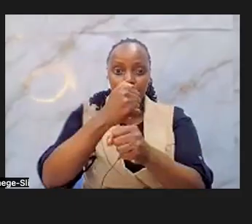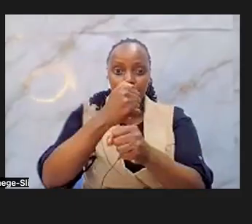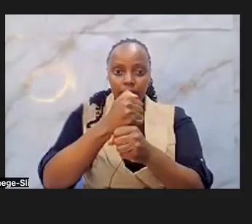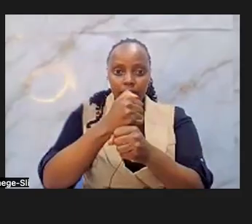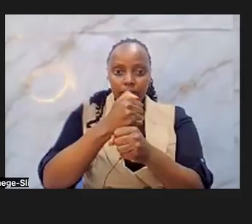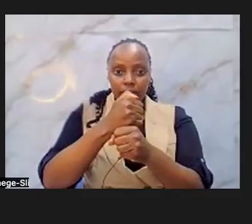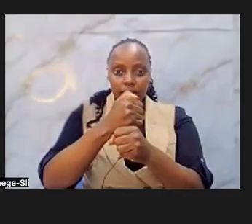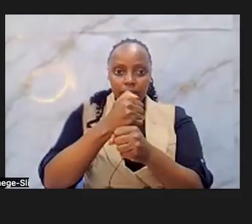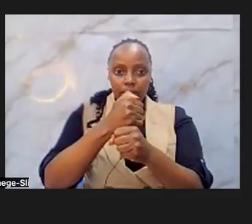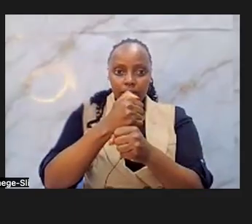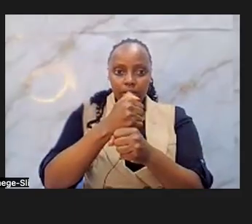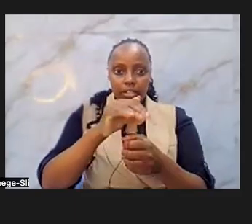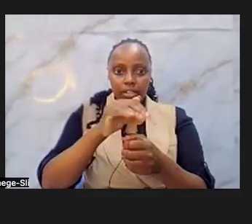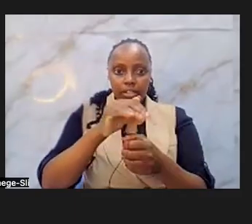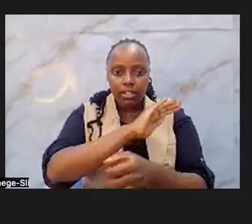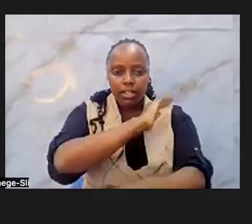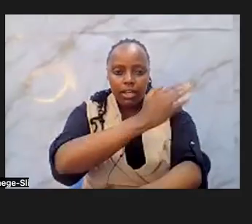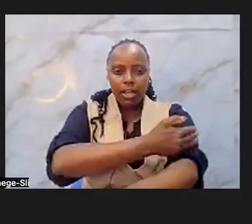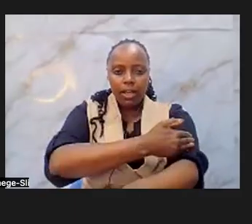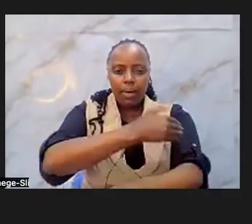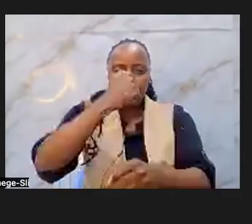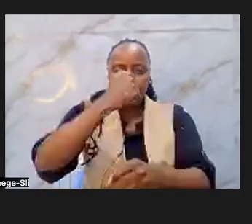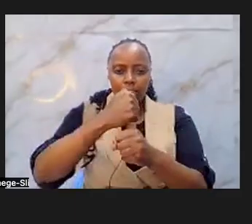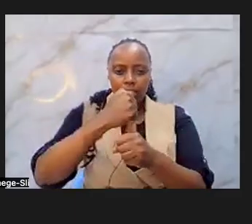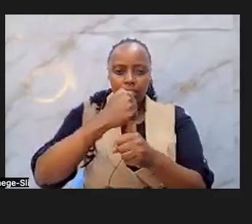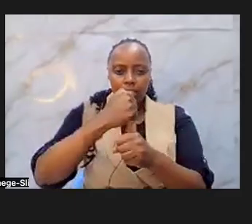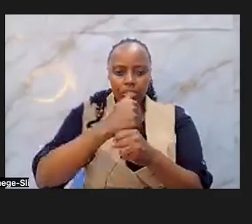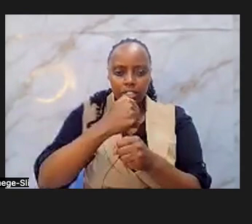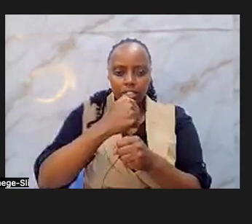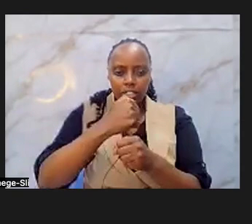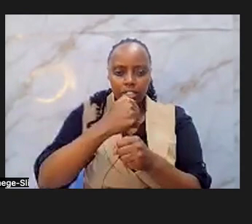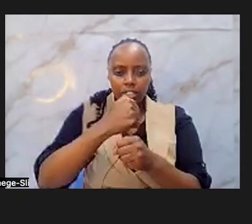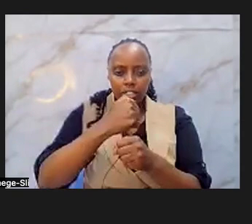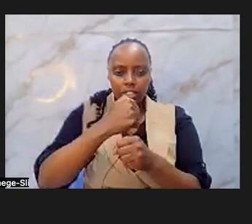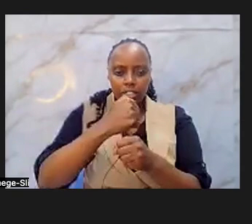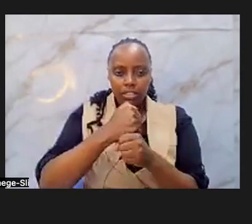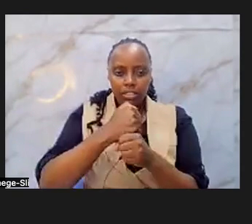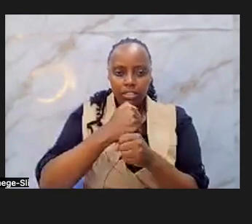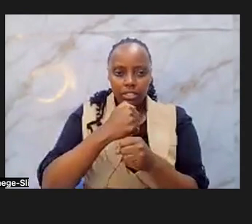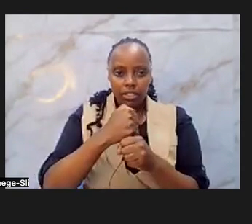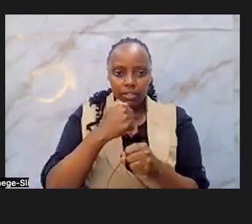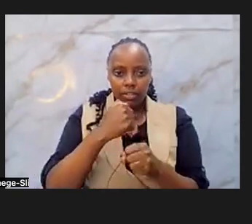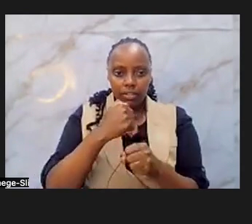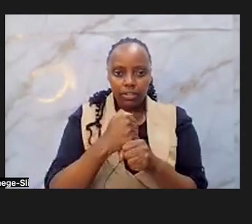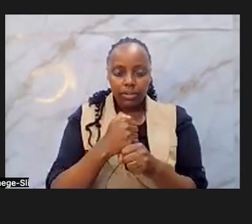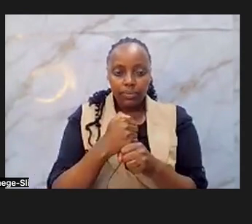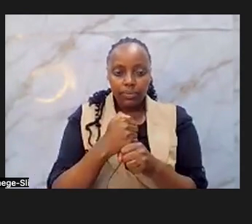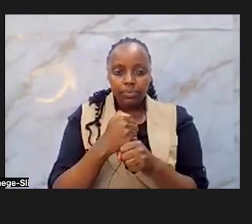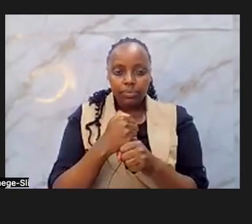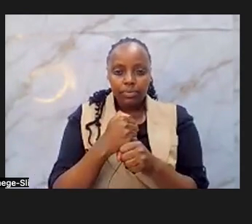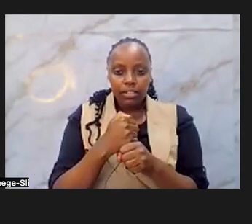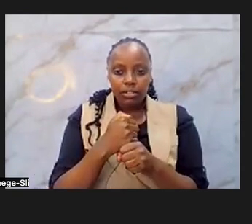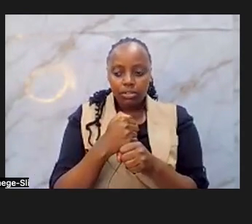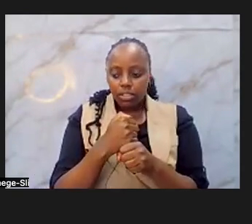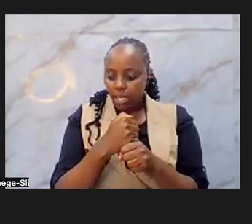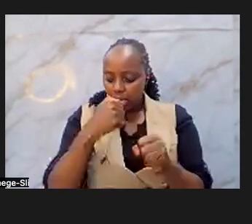success, and really anchoring it in a human rights-based approach, like fundamental to this working. So